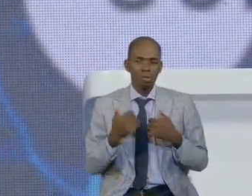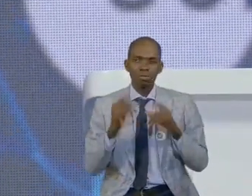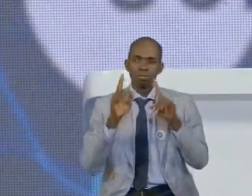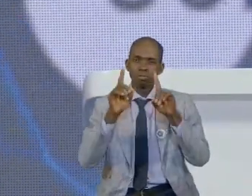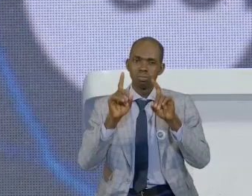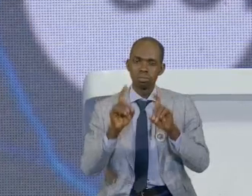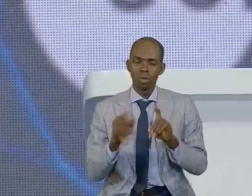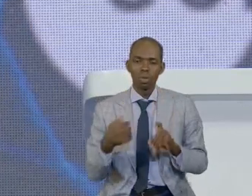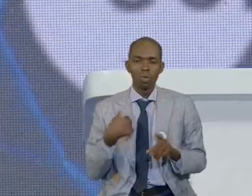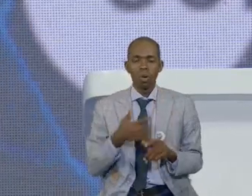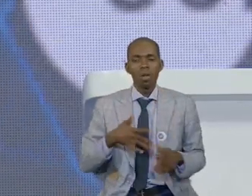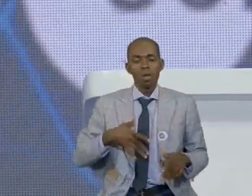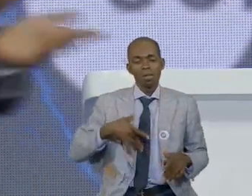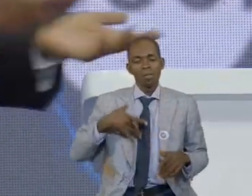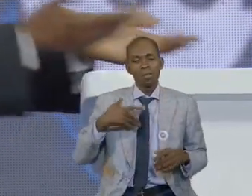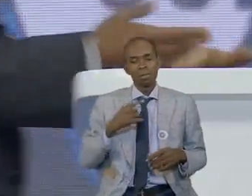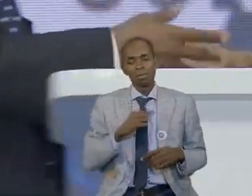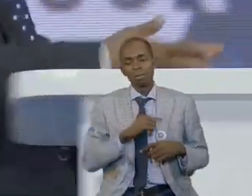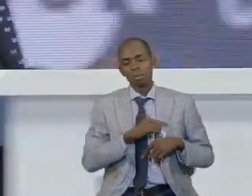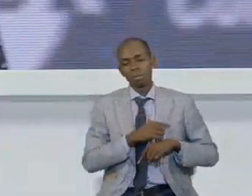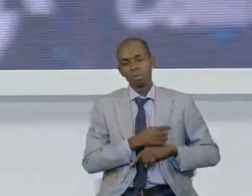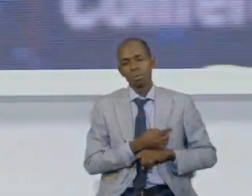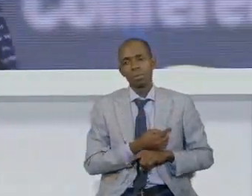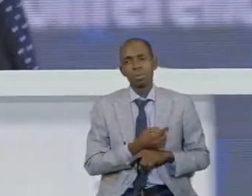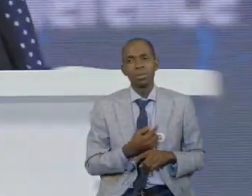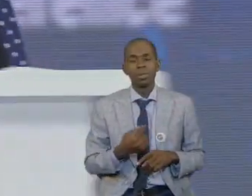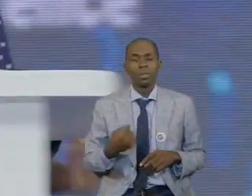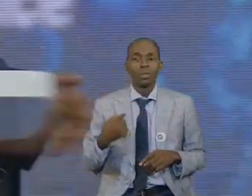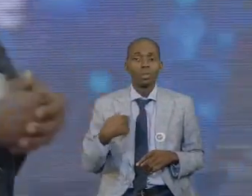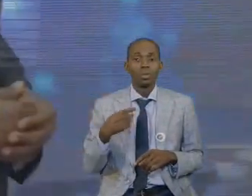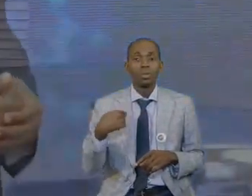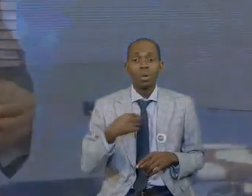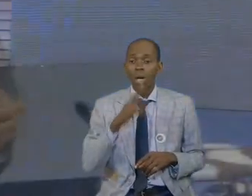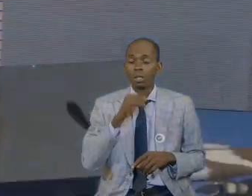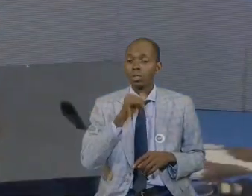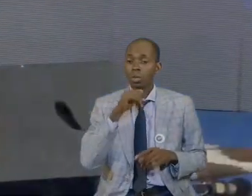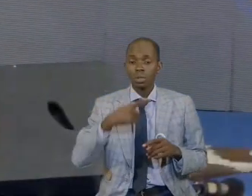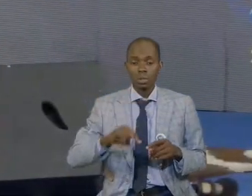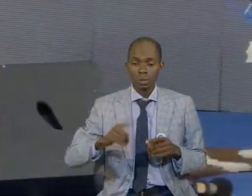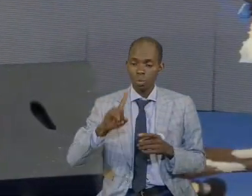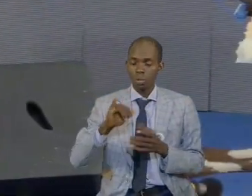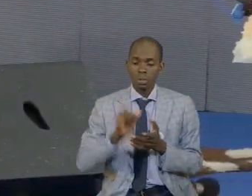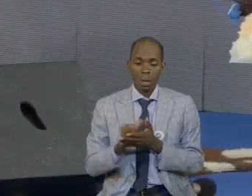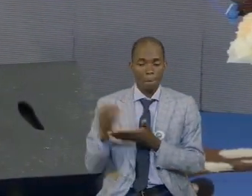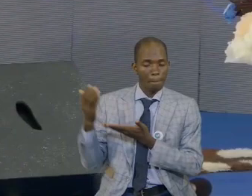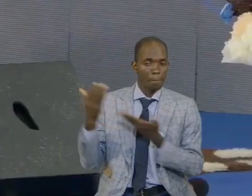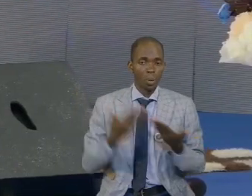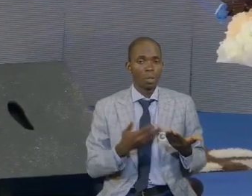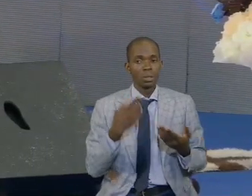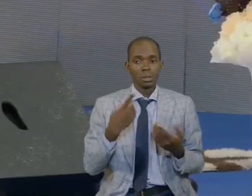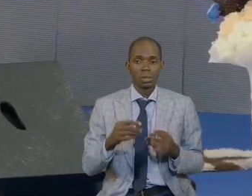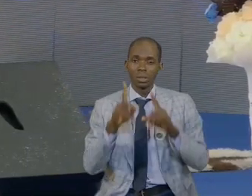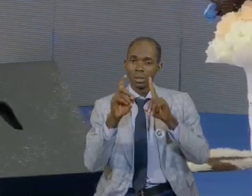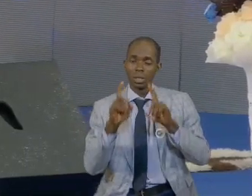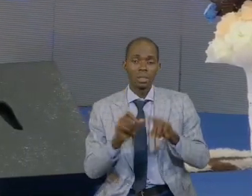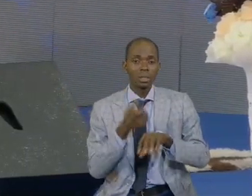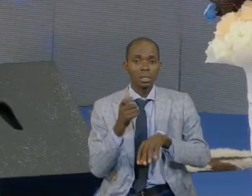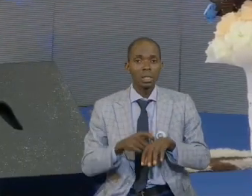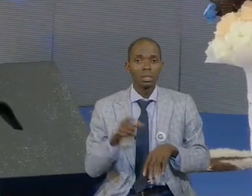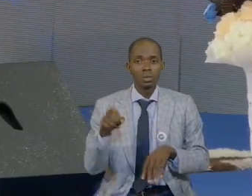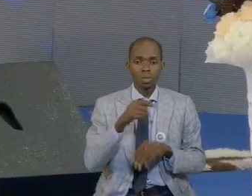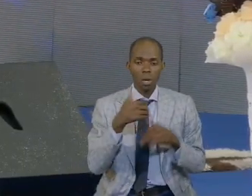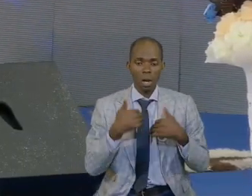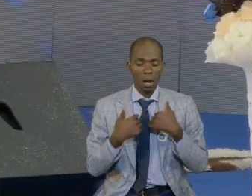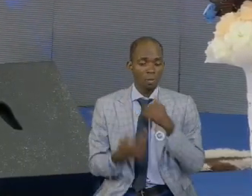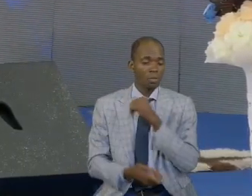guilty. You're not the originator of the trial. Whenever we have temptation,